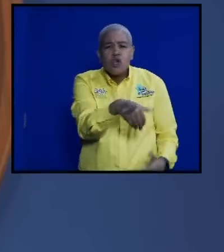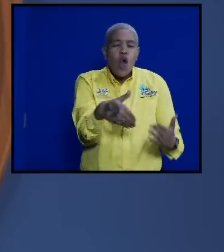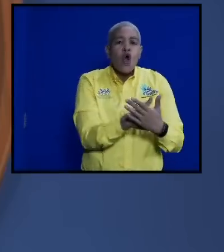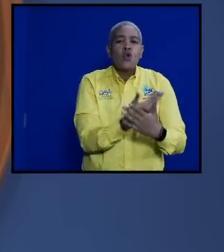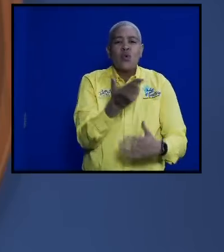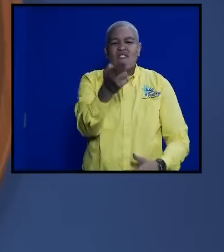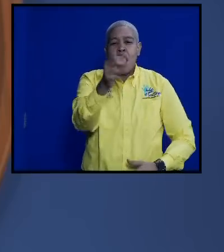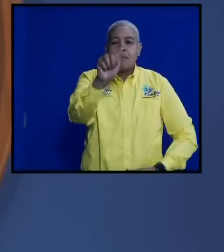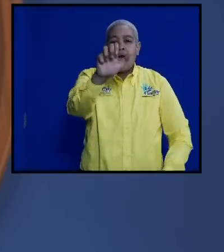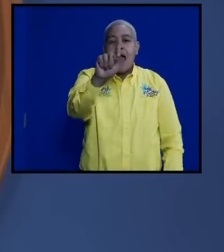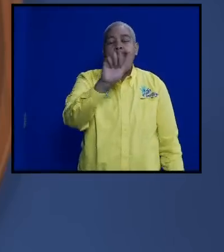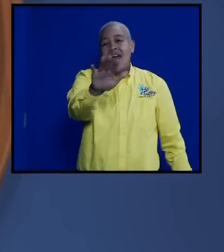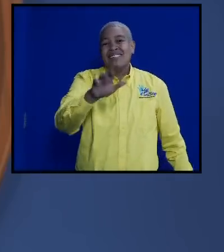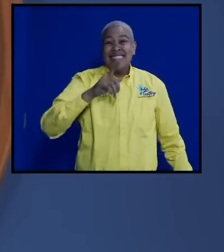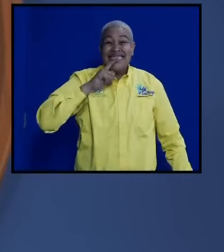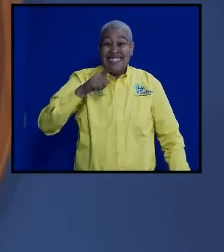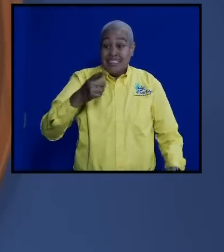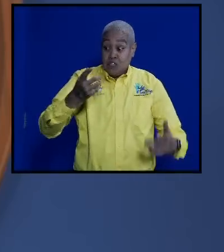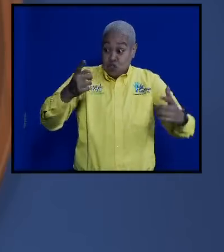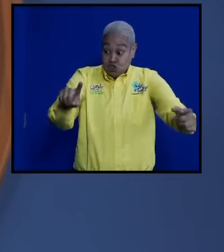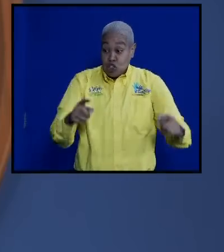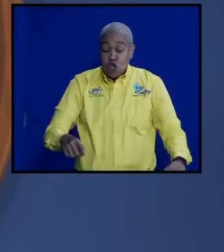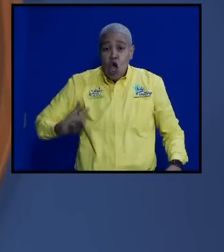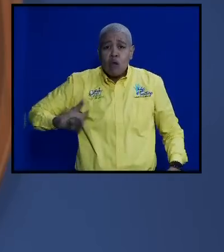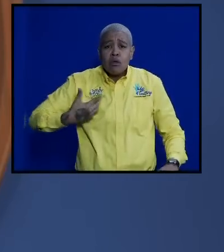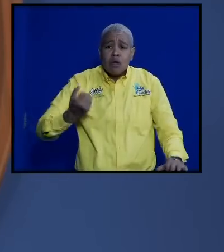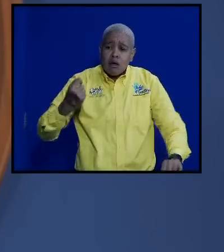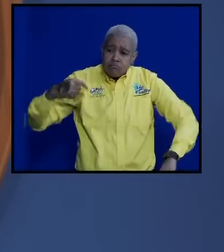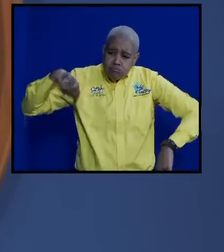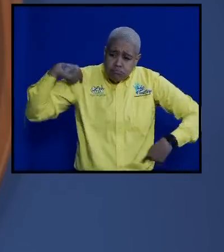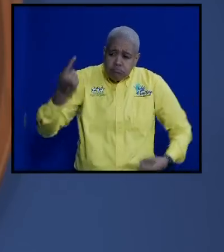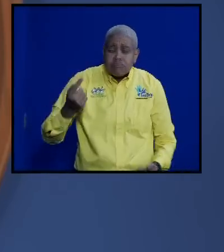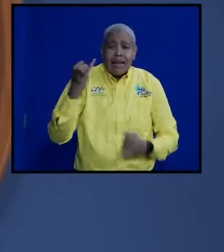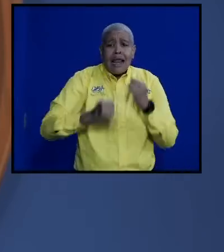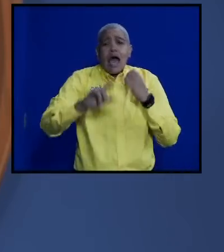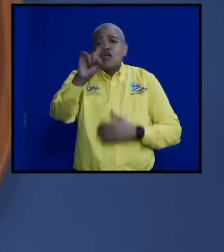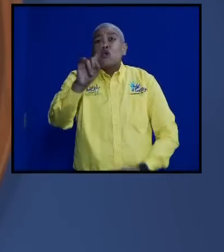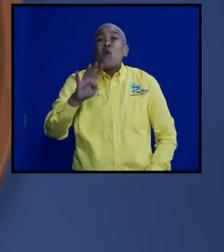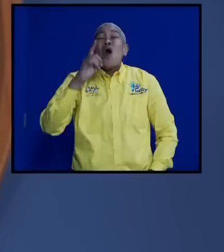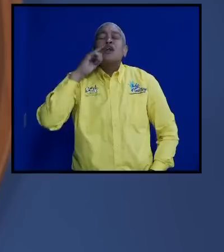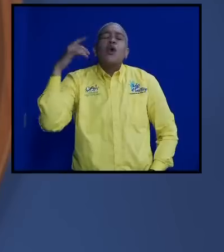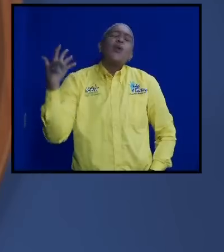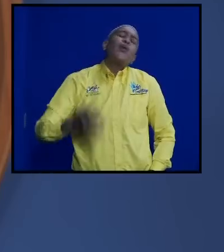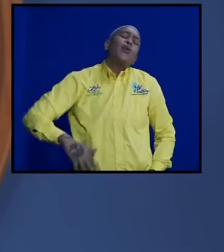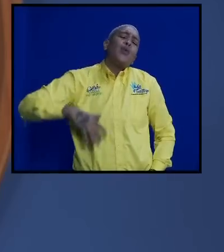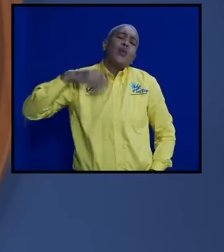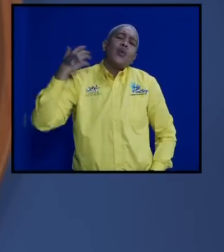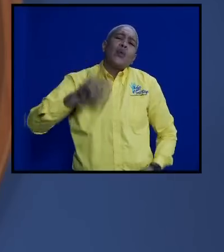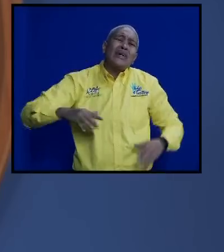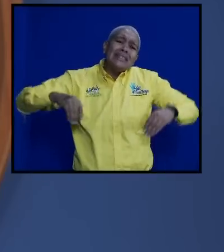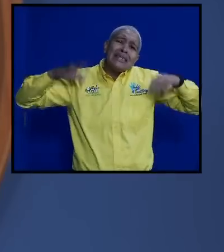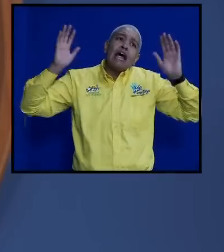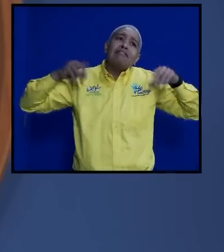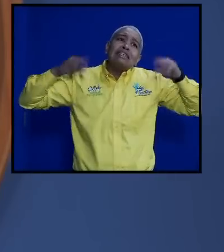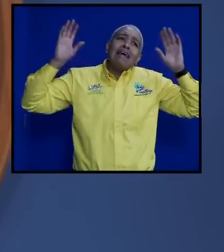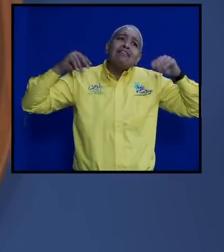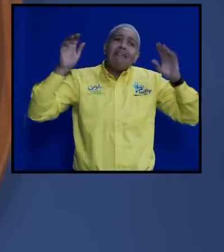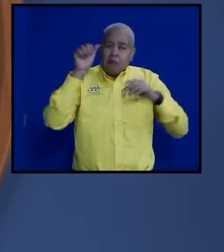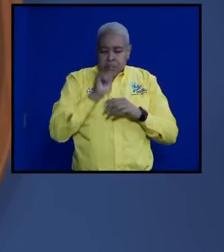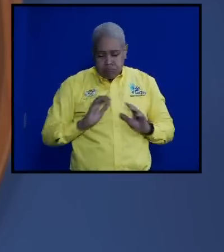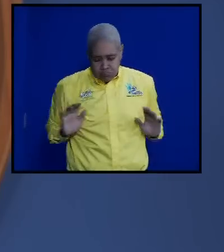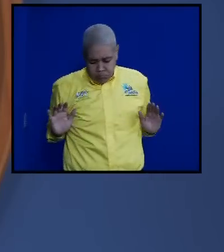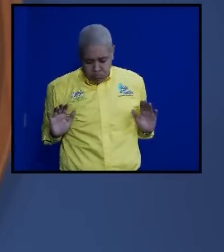Act. To get the results we have gotten in this last quarter, it has taken significant sacrifice and effort by my